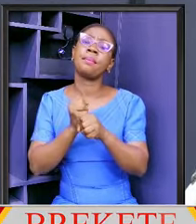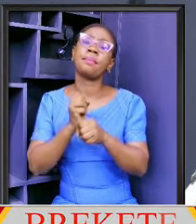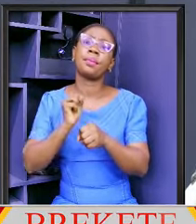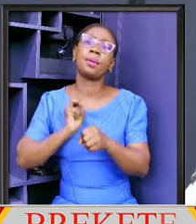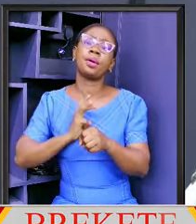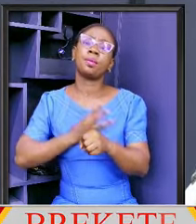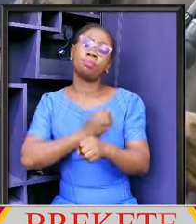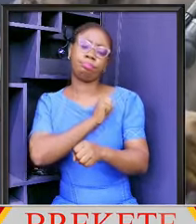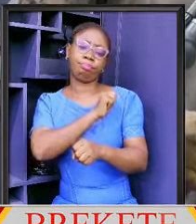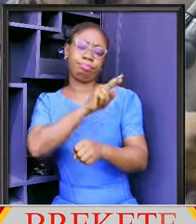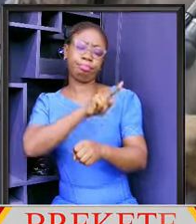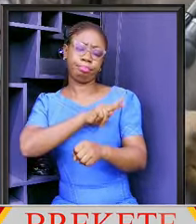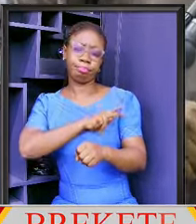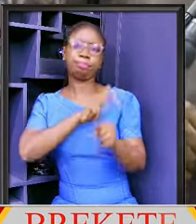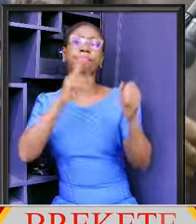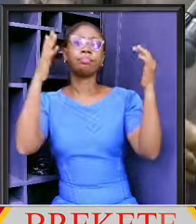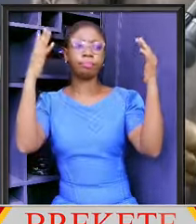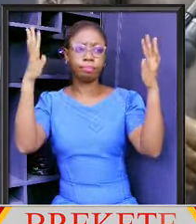them.